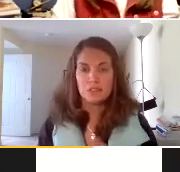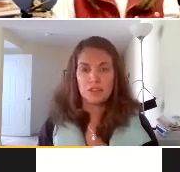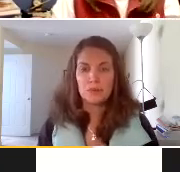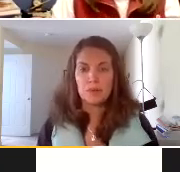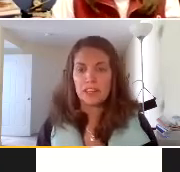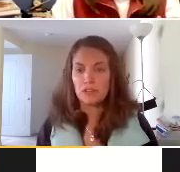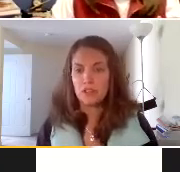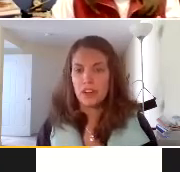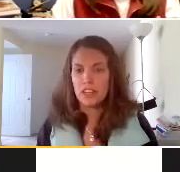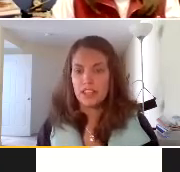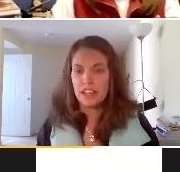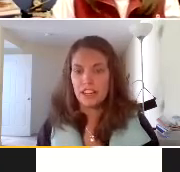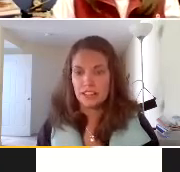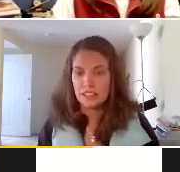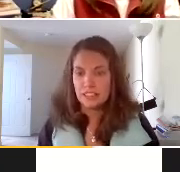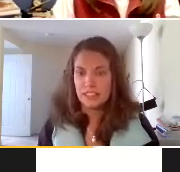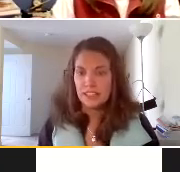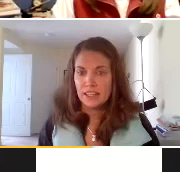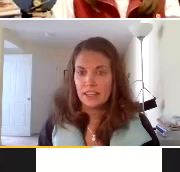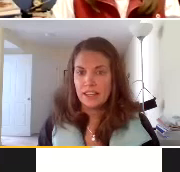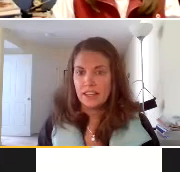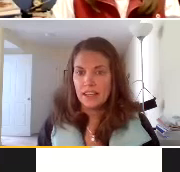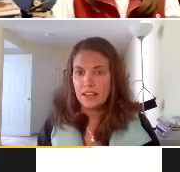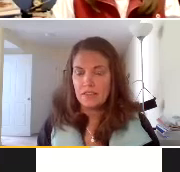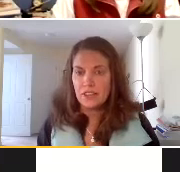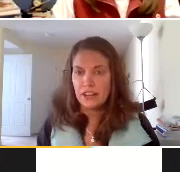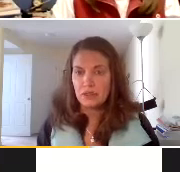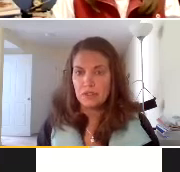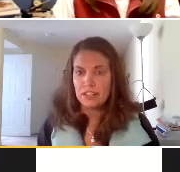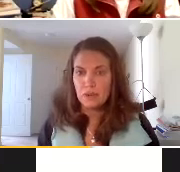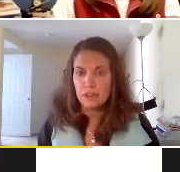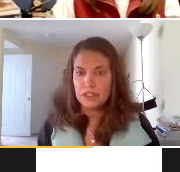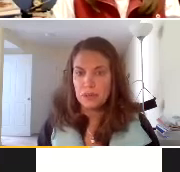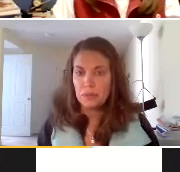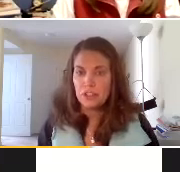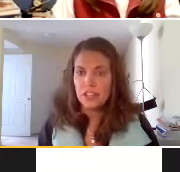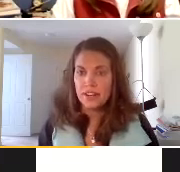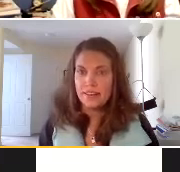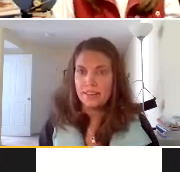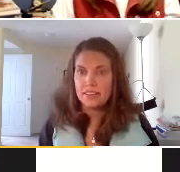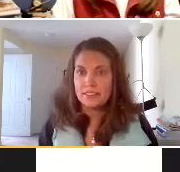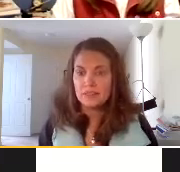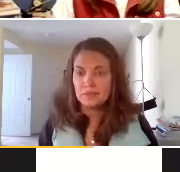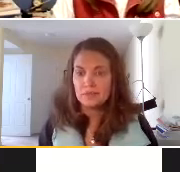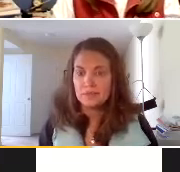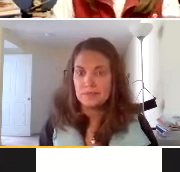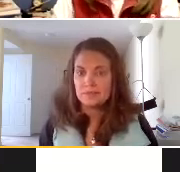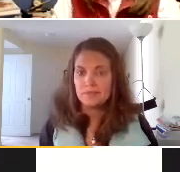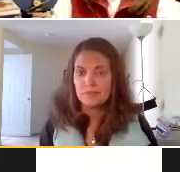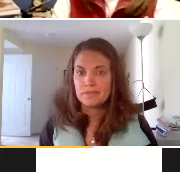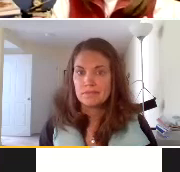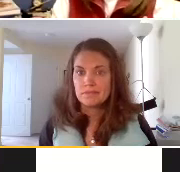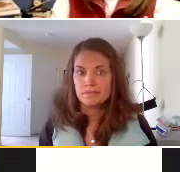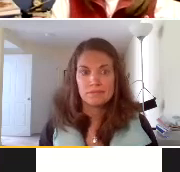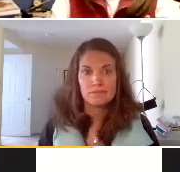you. You should be able to click right on it there and fill it out real fast for us. We appreciate it.